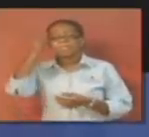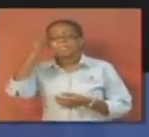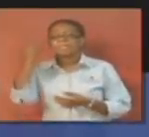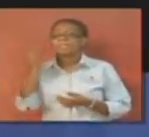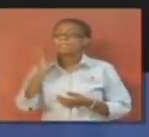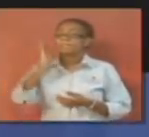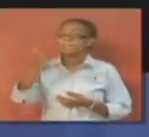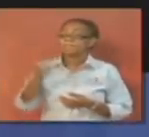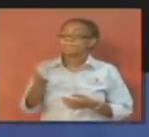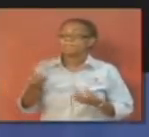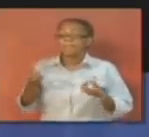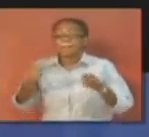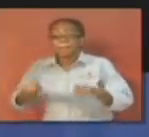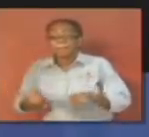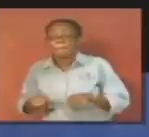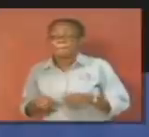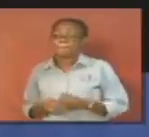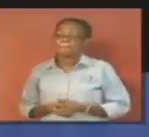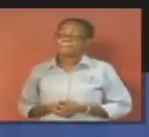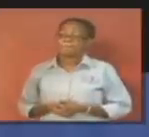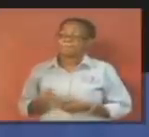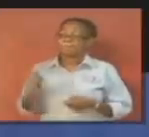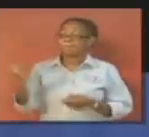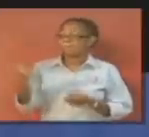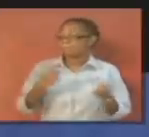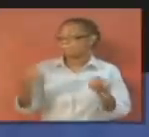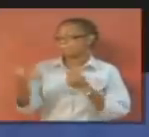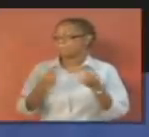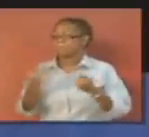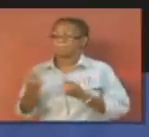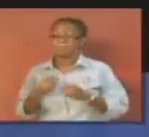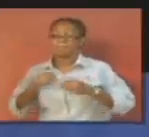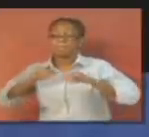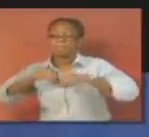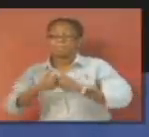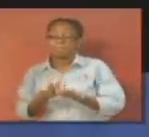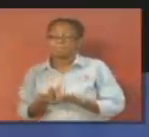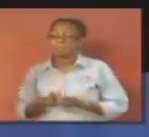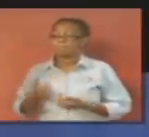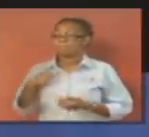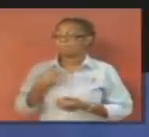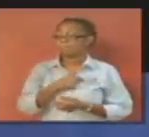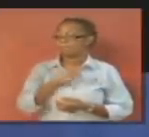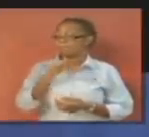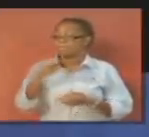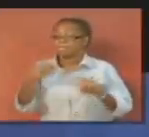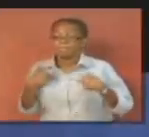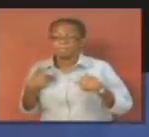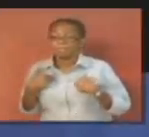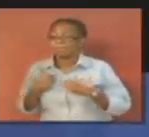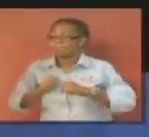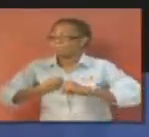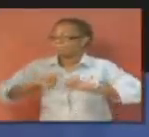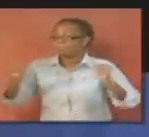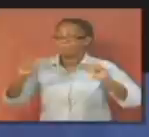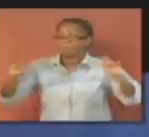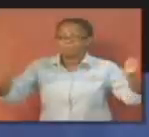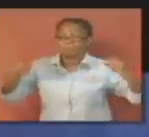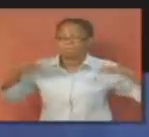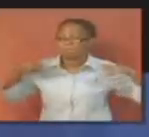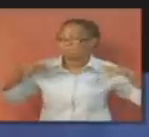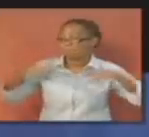to taking those doses, and how you will plan to avoid large crowds gathering at these vaccination sites?